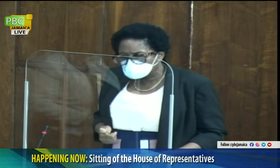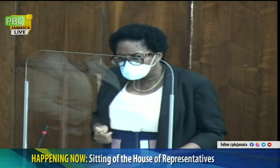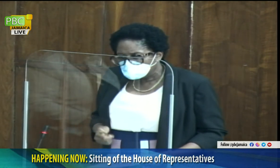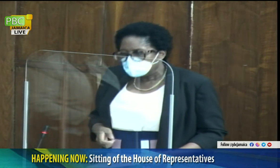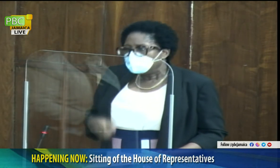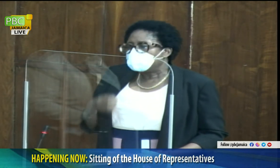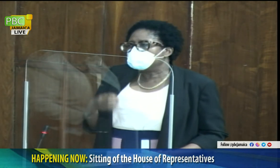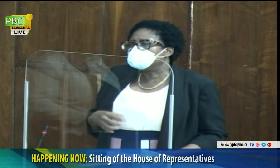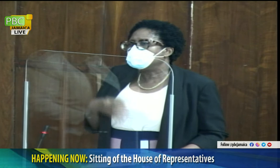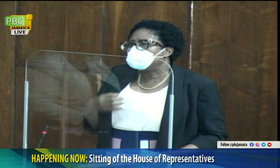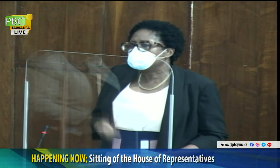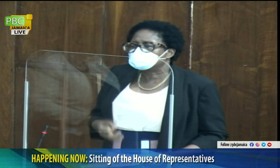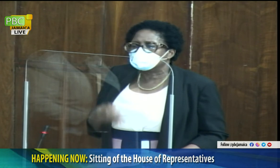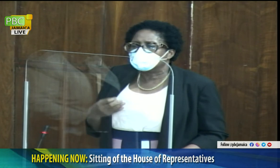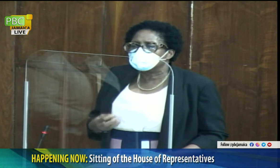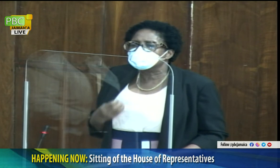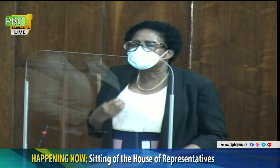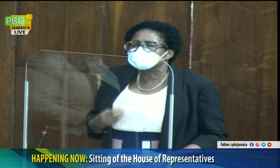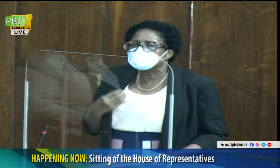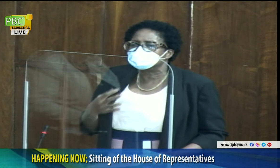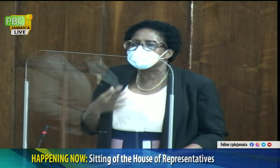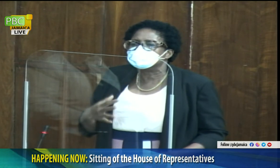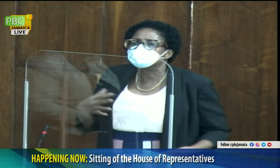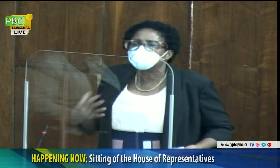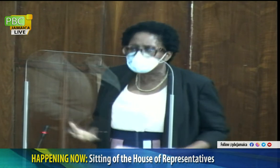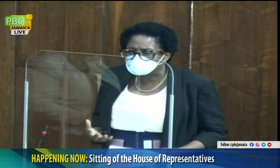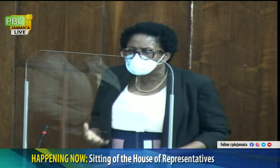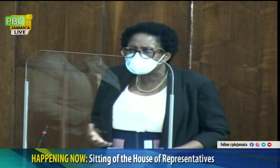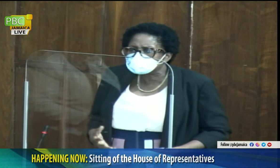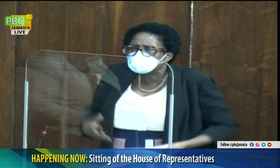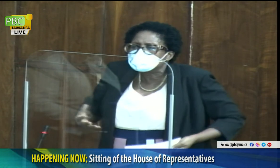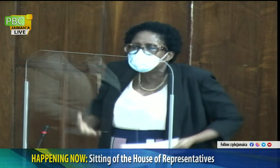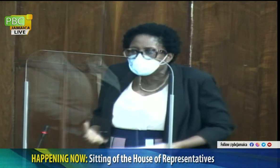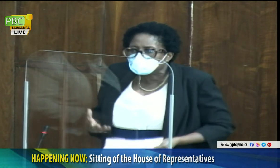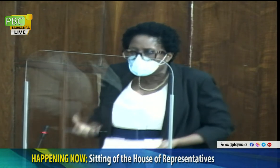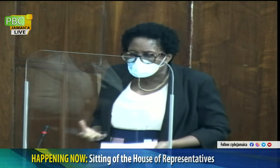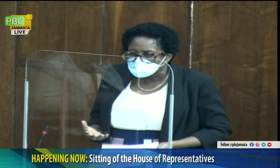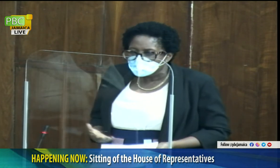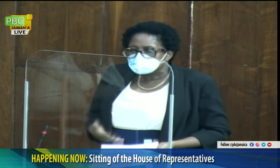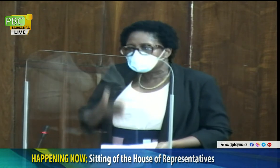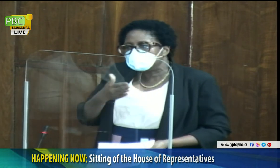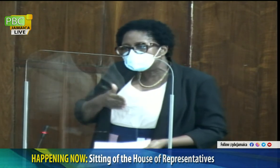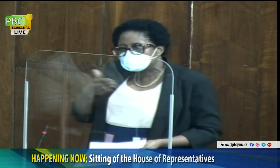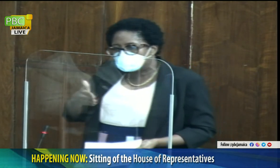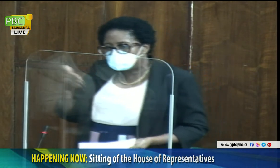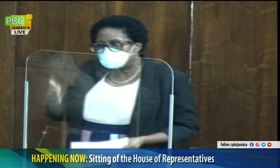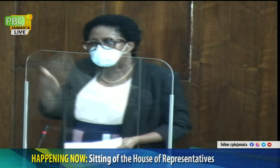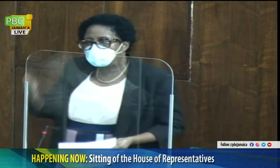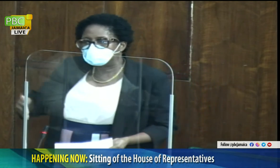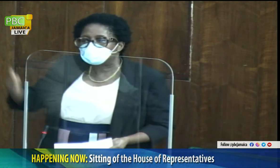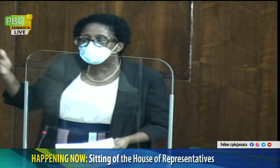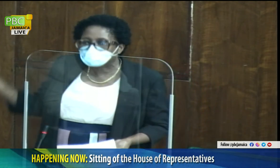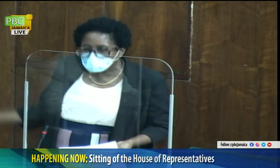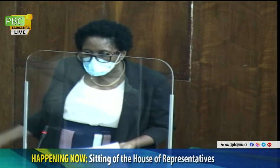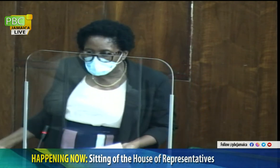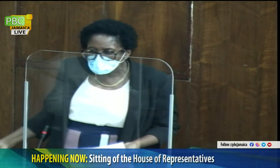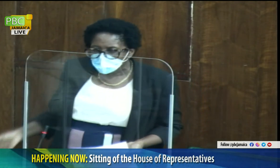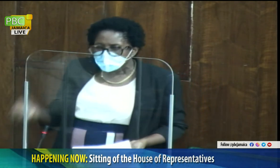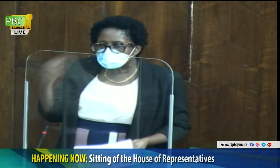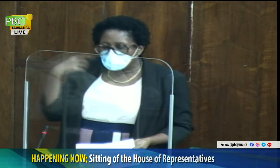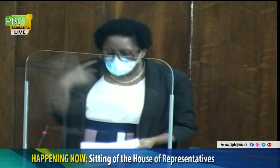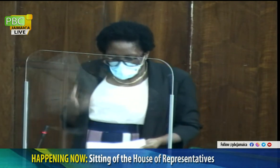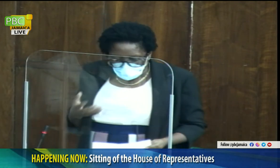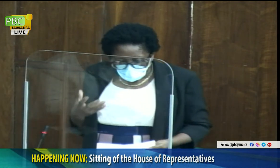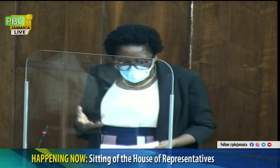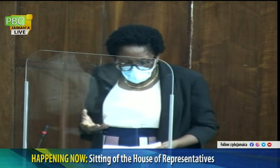short and they actually almost see it as being disruptive because it's so difficult to maintain any kind of planning